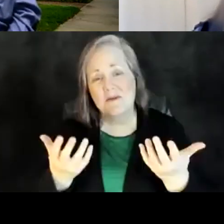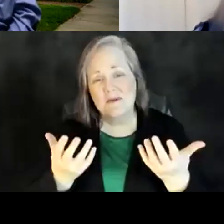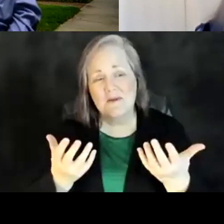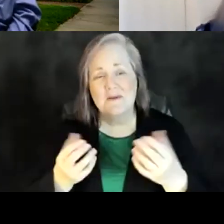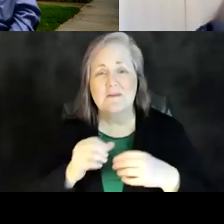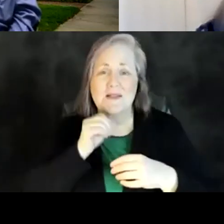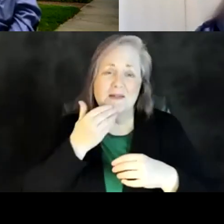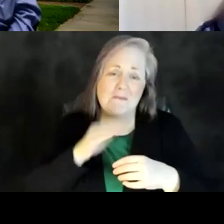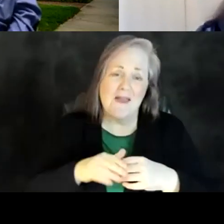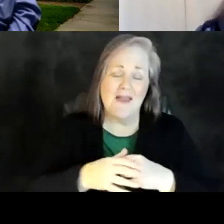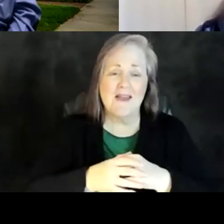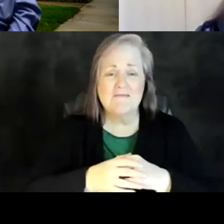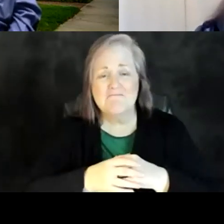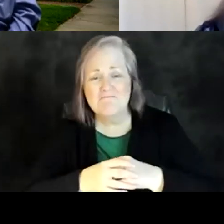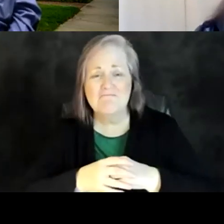not bad.